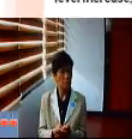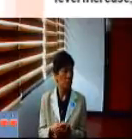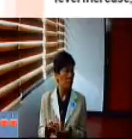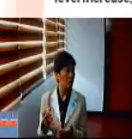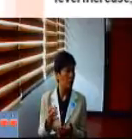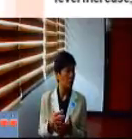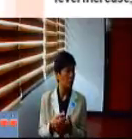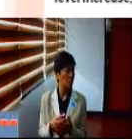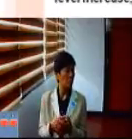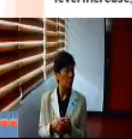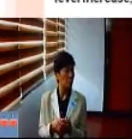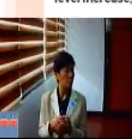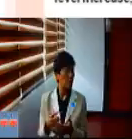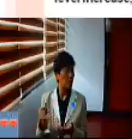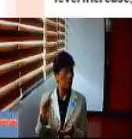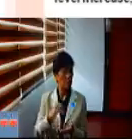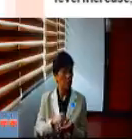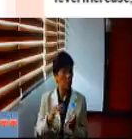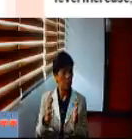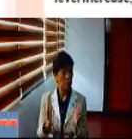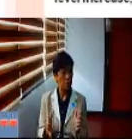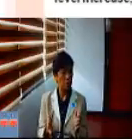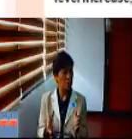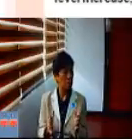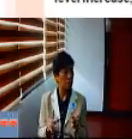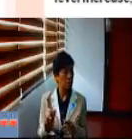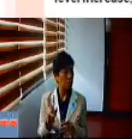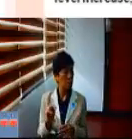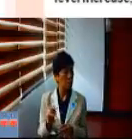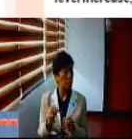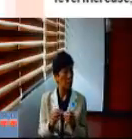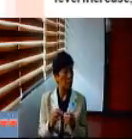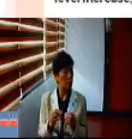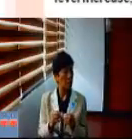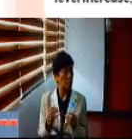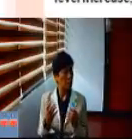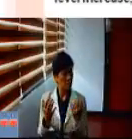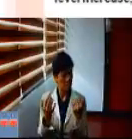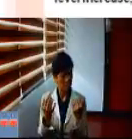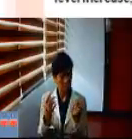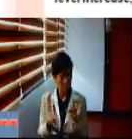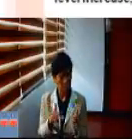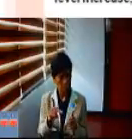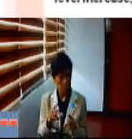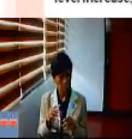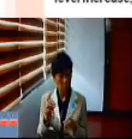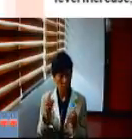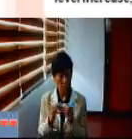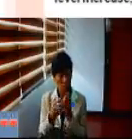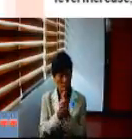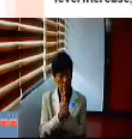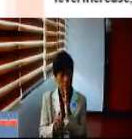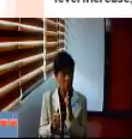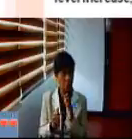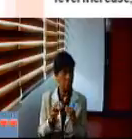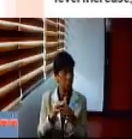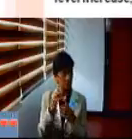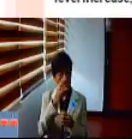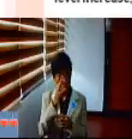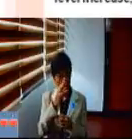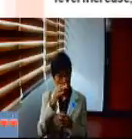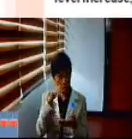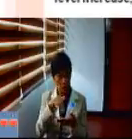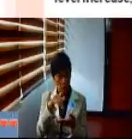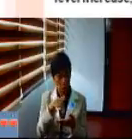that I'm always saying is that what we need now are more people, more expertise, more Filipinos to go into studying